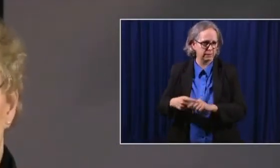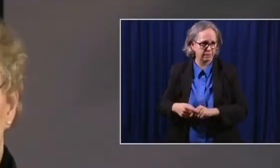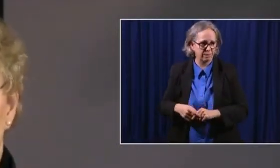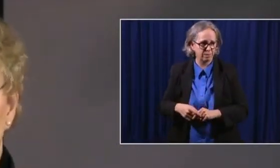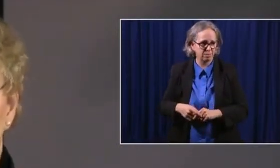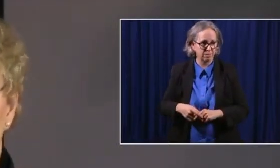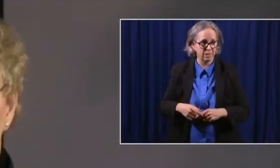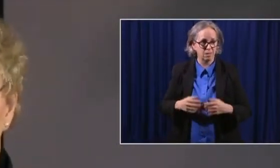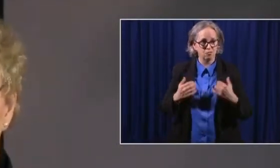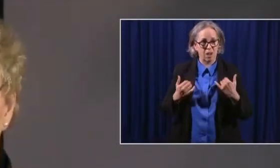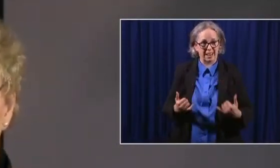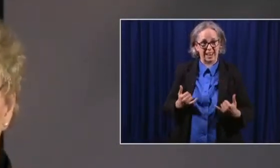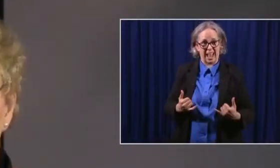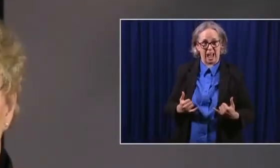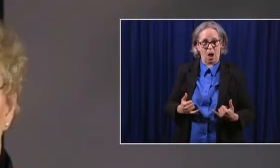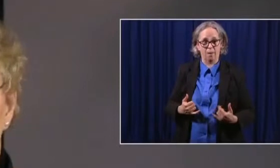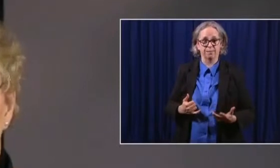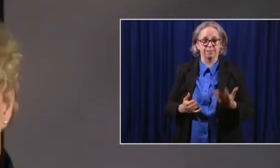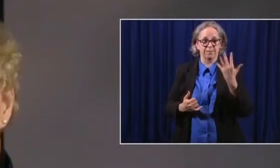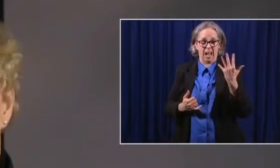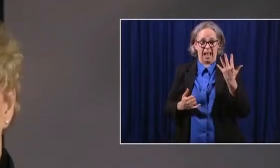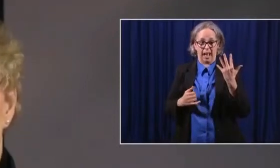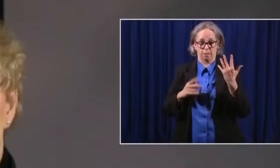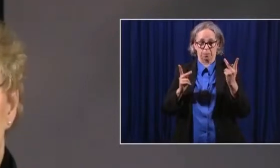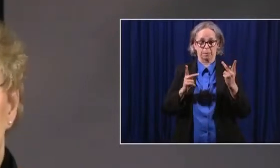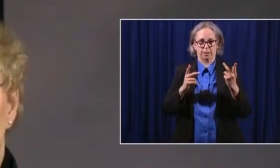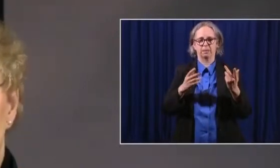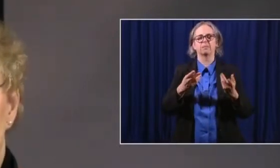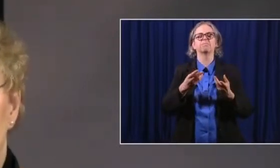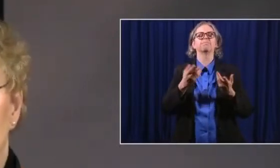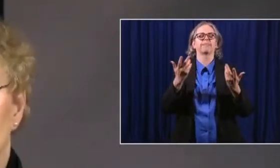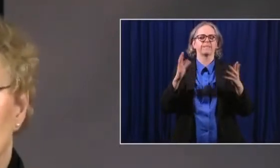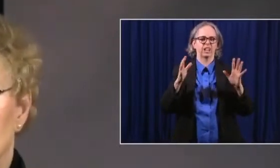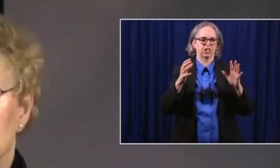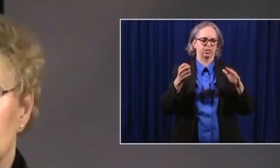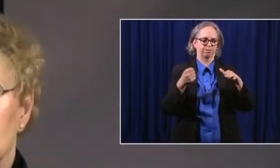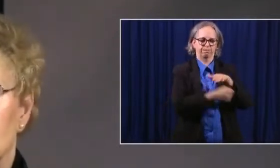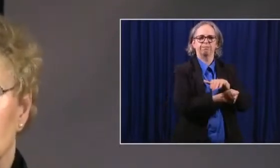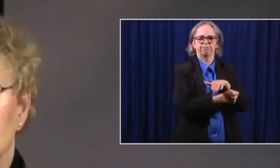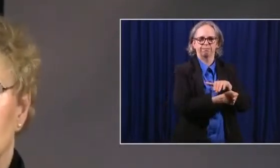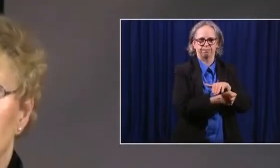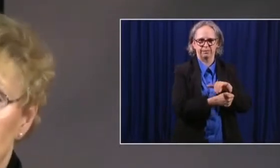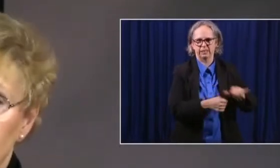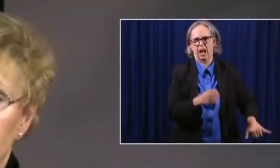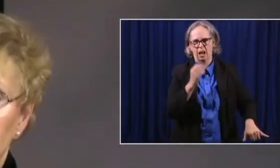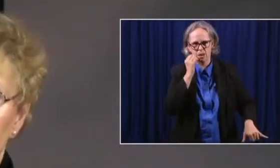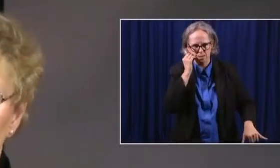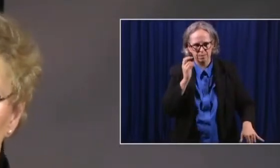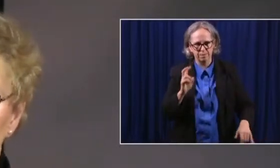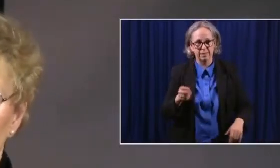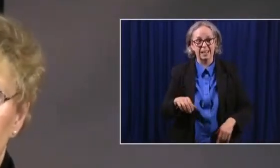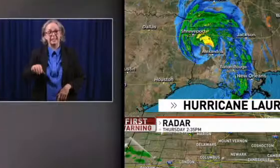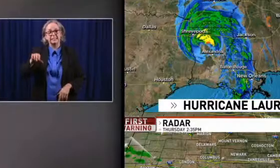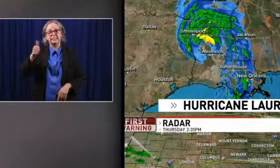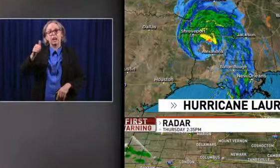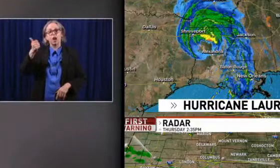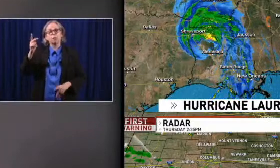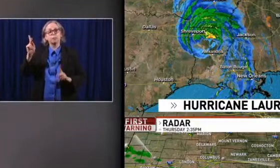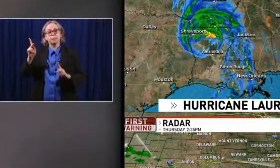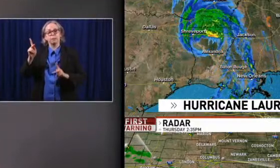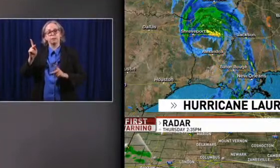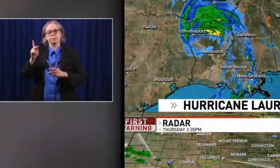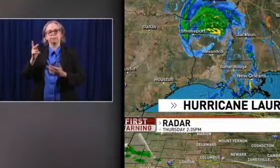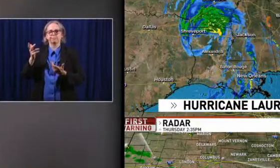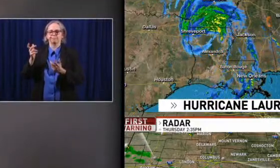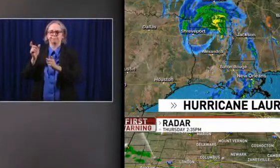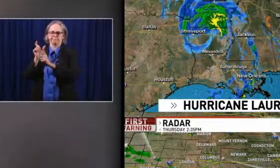on our campus in isolation and an additional 10 individuals in quarantine as a result of contact tracing. And all of